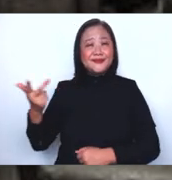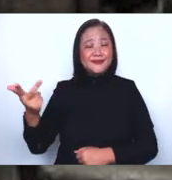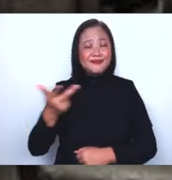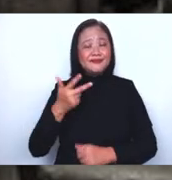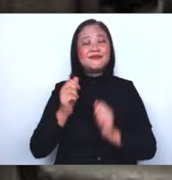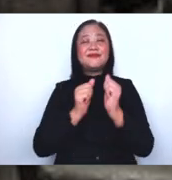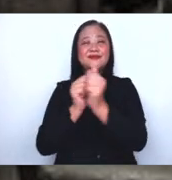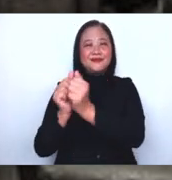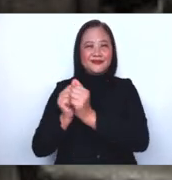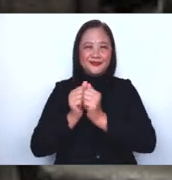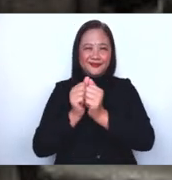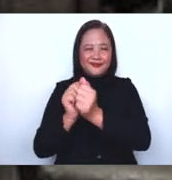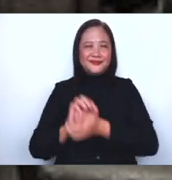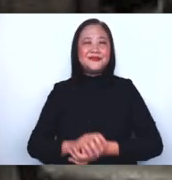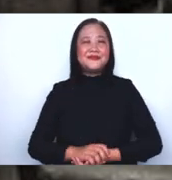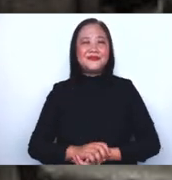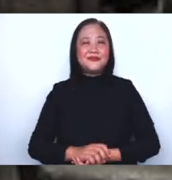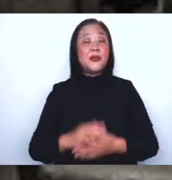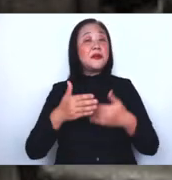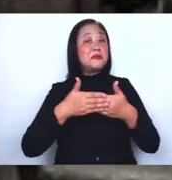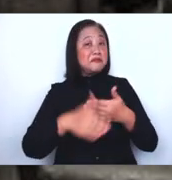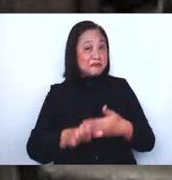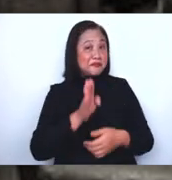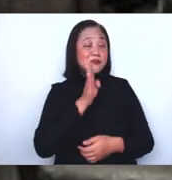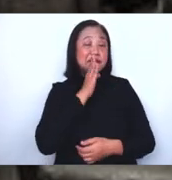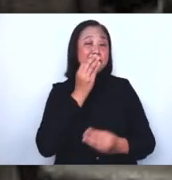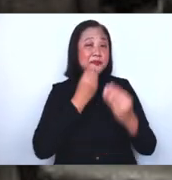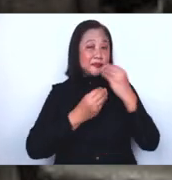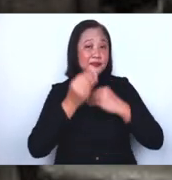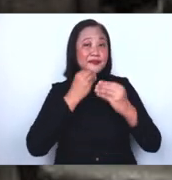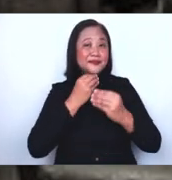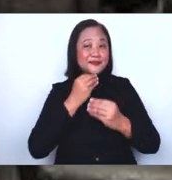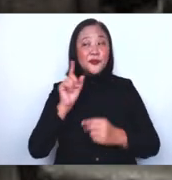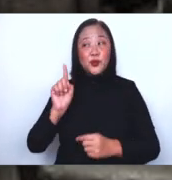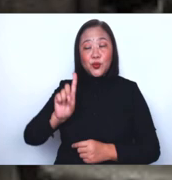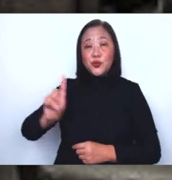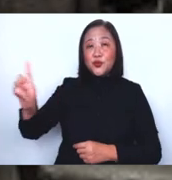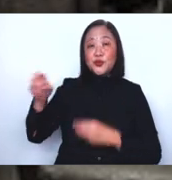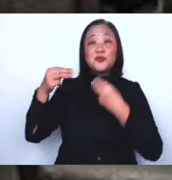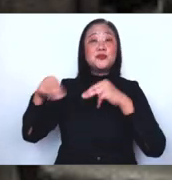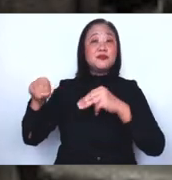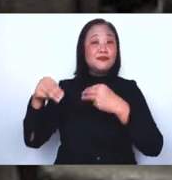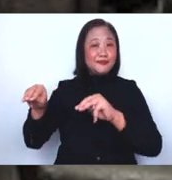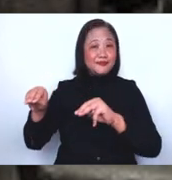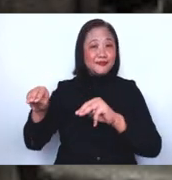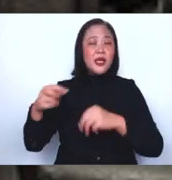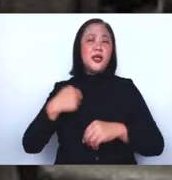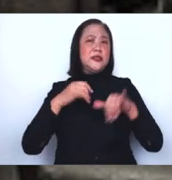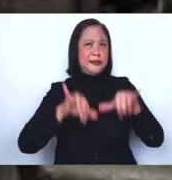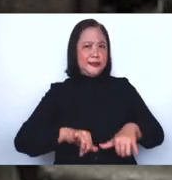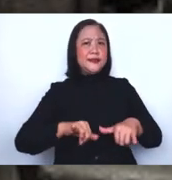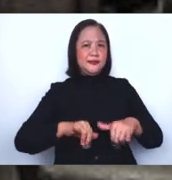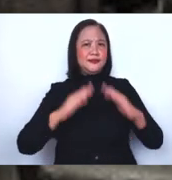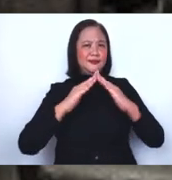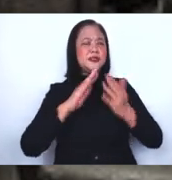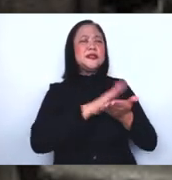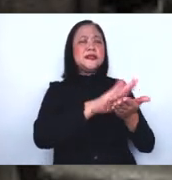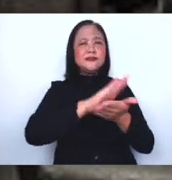together. Then after breakfast, you went off to market. I stayed here to clean the